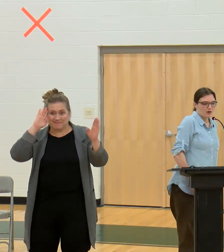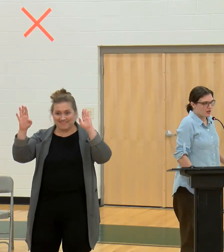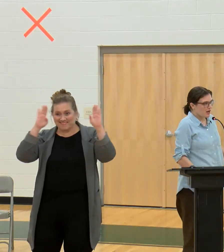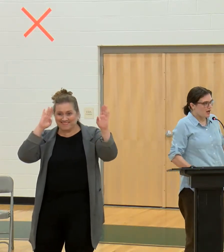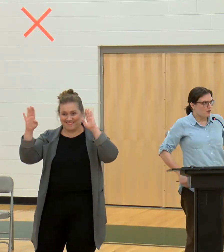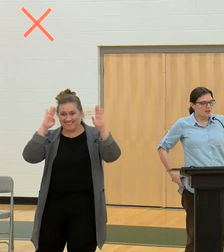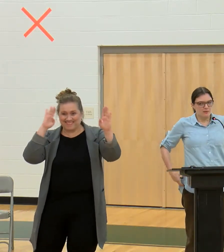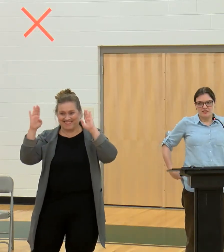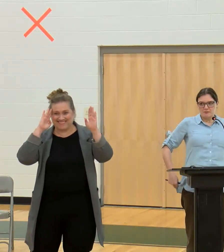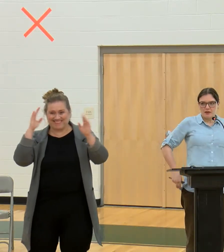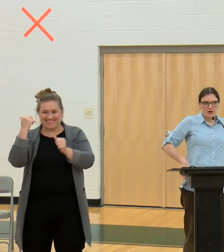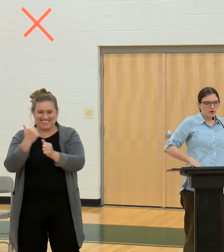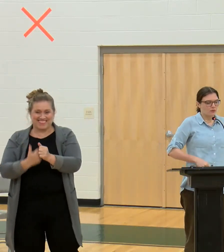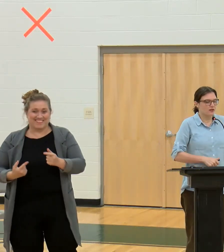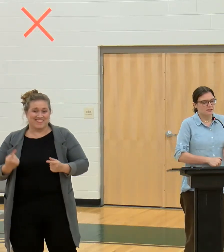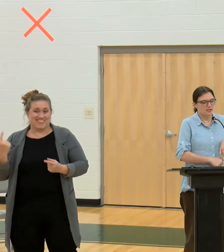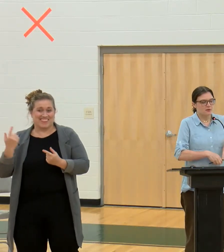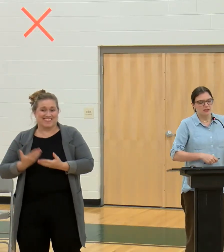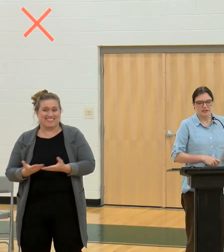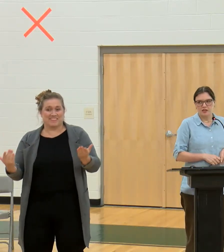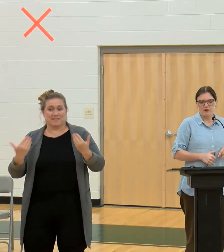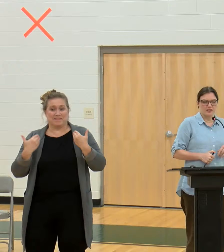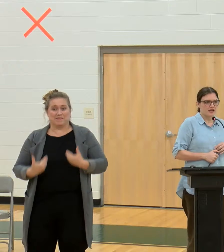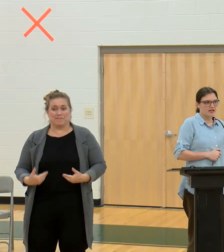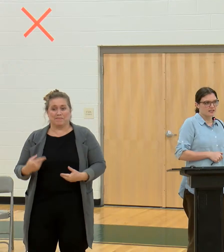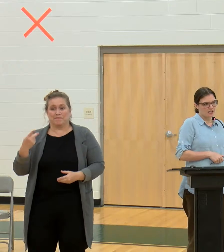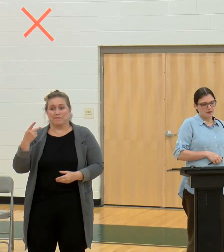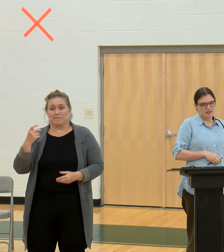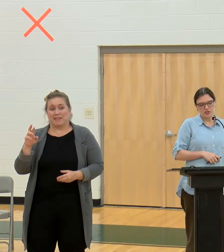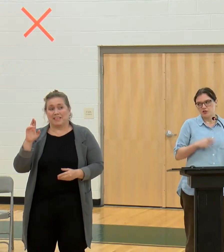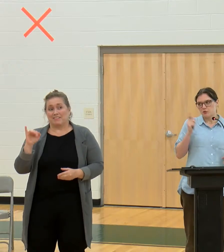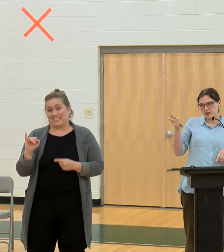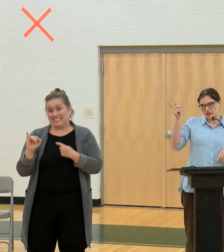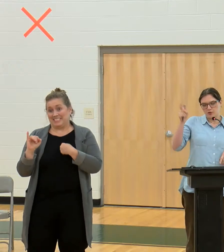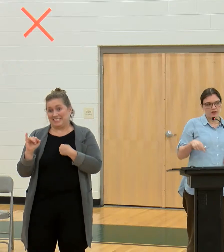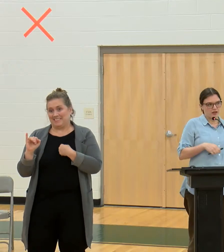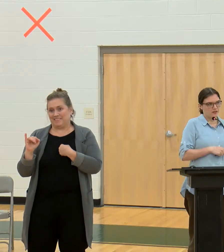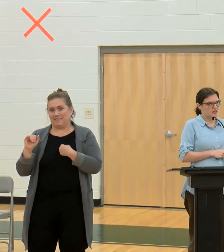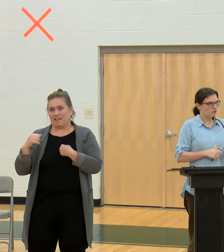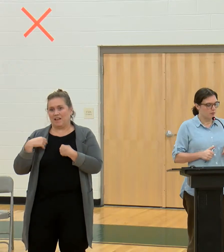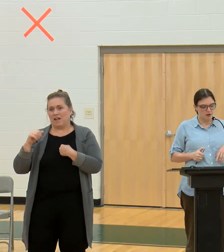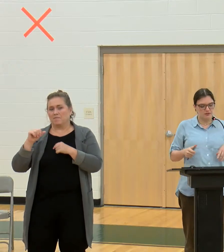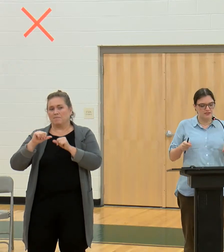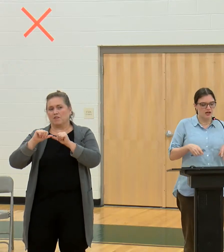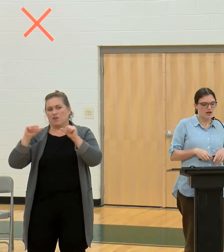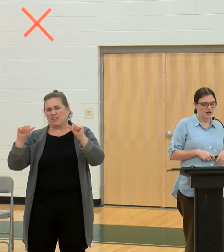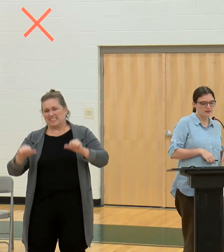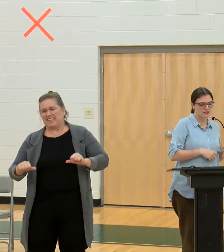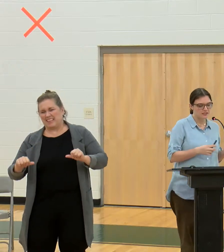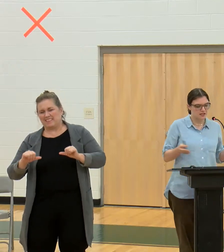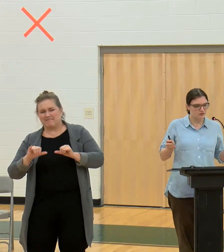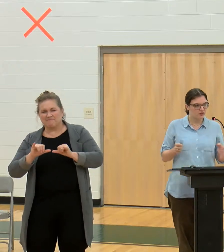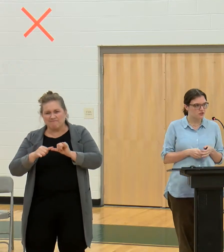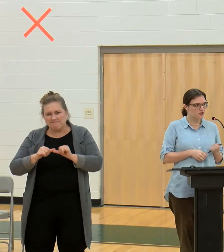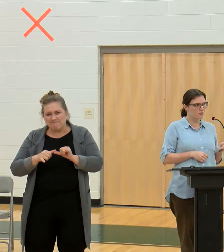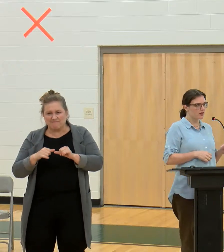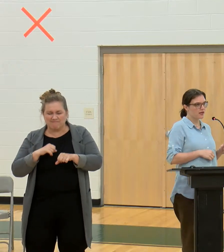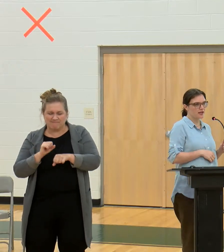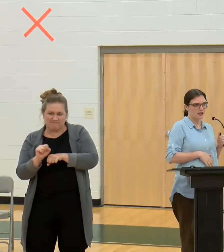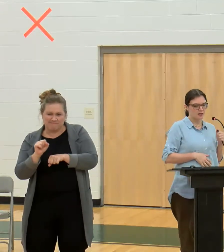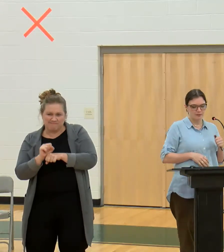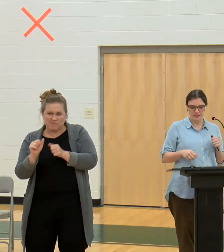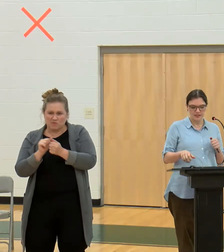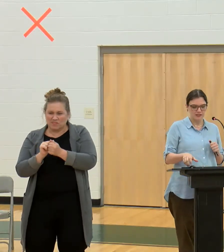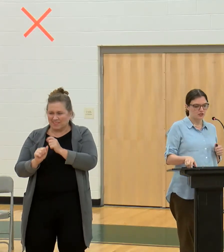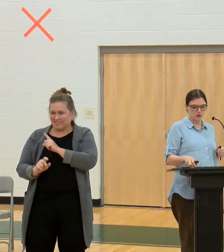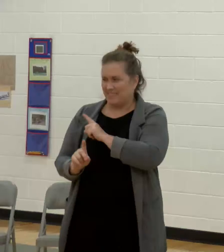Hi, everyone. My name is Perry Holt-Ronzi. I'm a landscape architect at MHG working with Dave Post on the design for Hill Street Park.